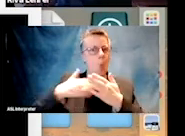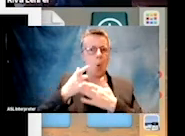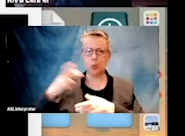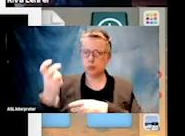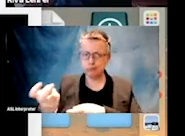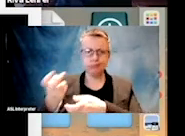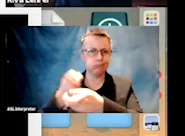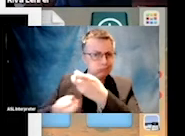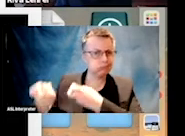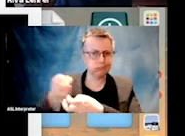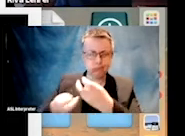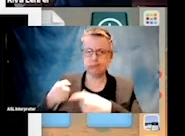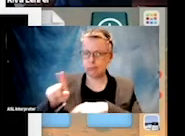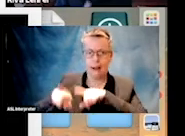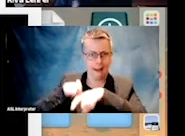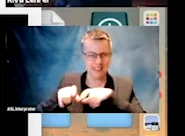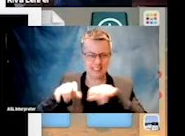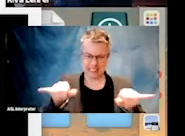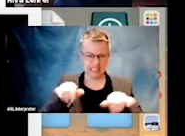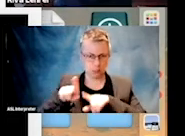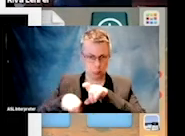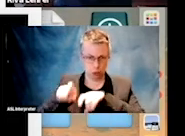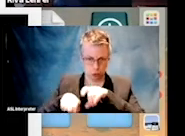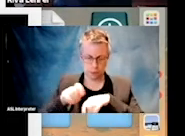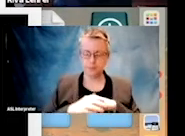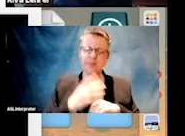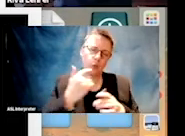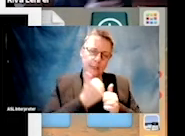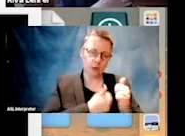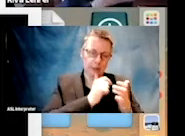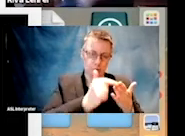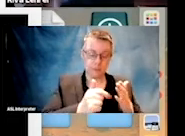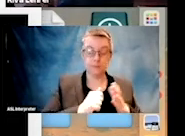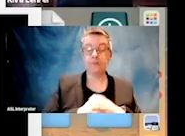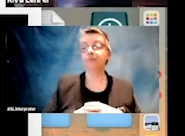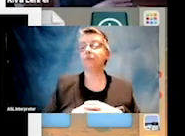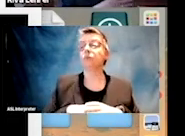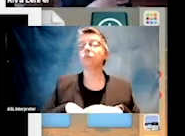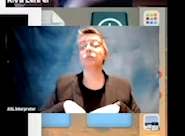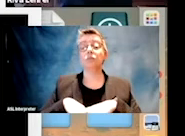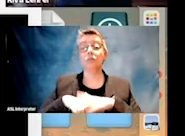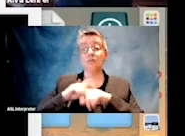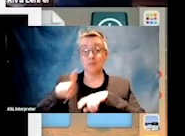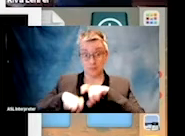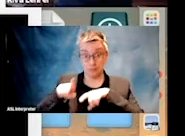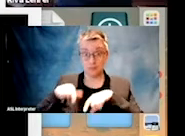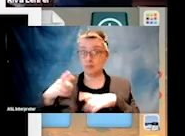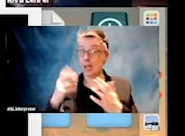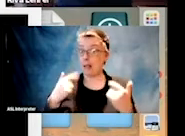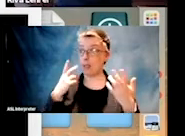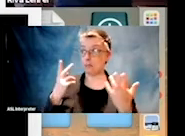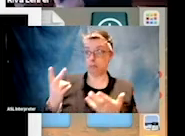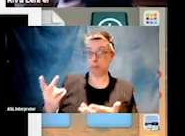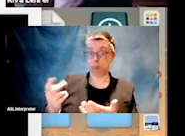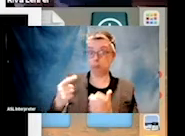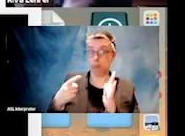and, um, uh, and then sort of just let the viewer see how